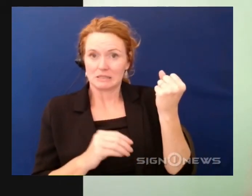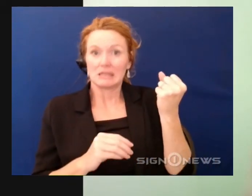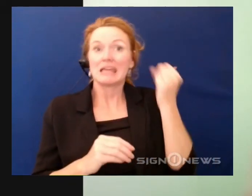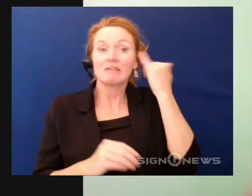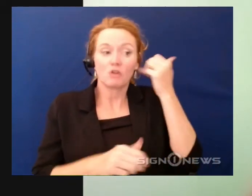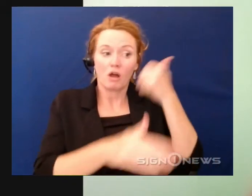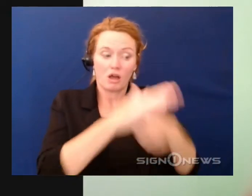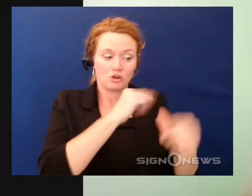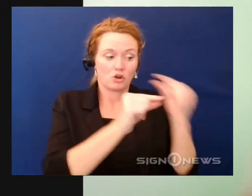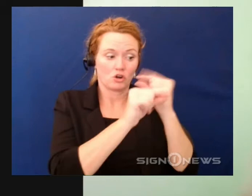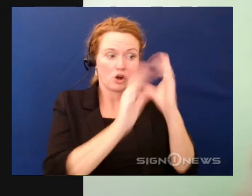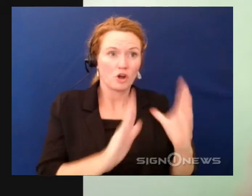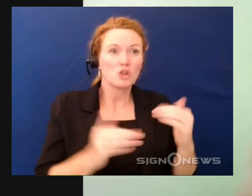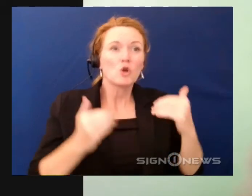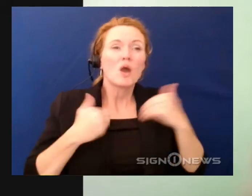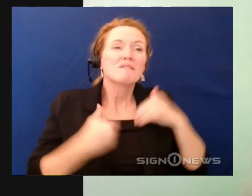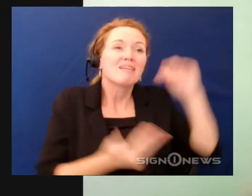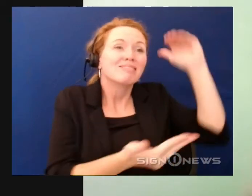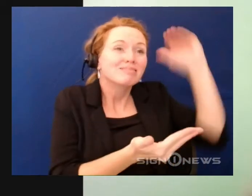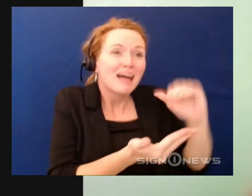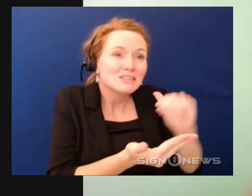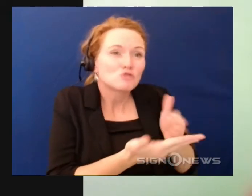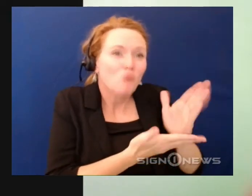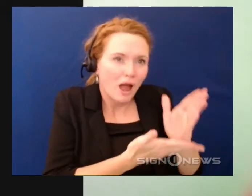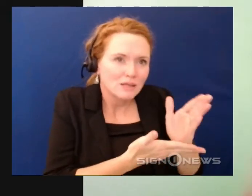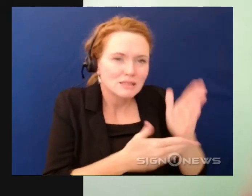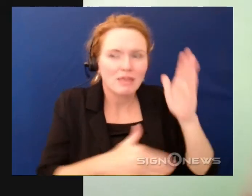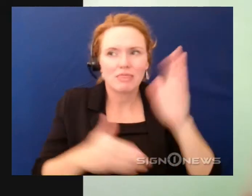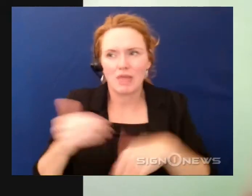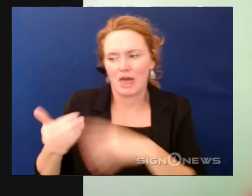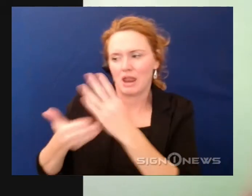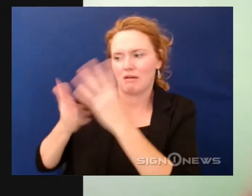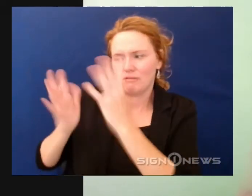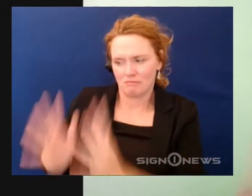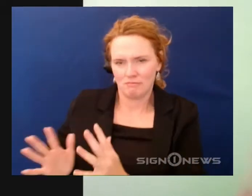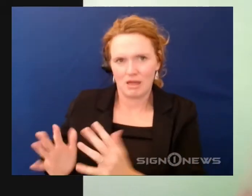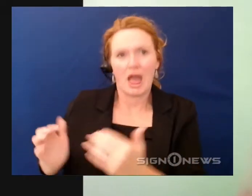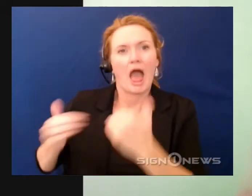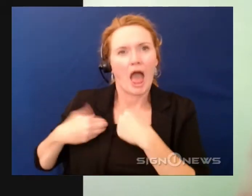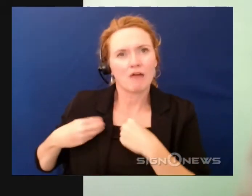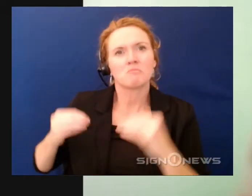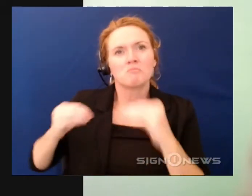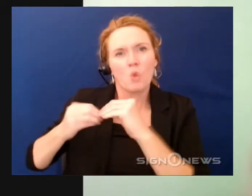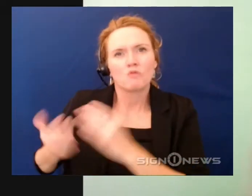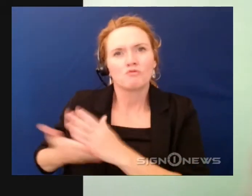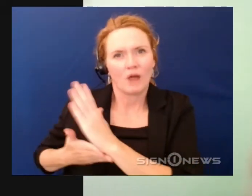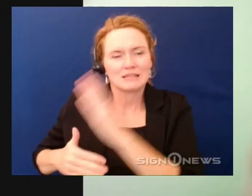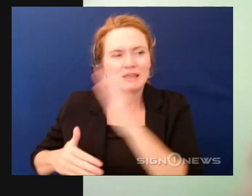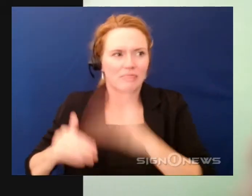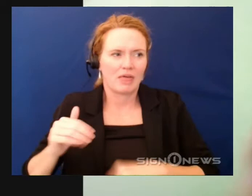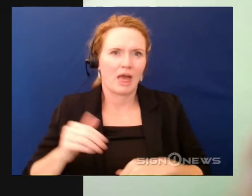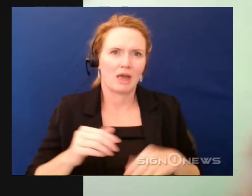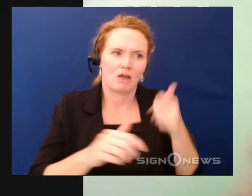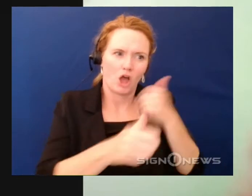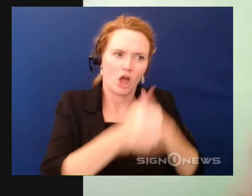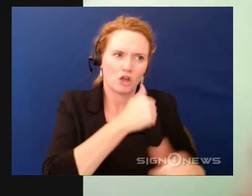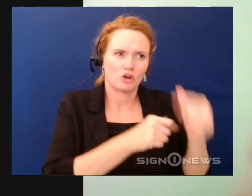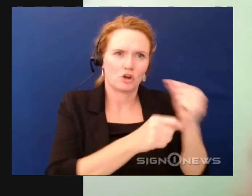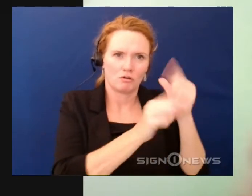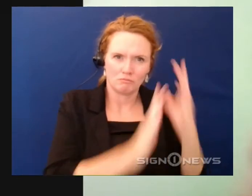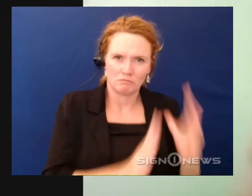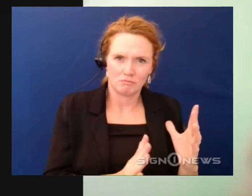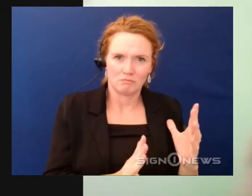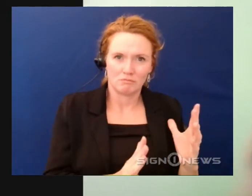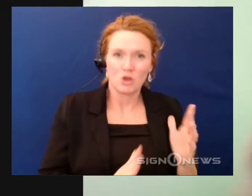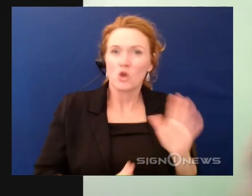guardianship, you have less rights than a convicted felon. I mean, it can have serious impact on people's ability to exercise self-determination and